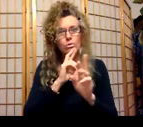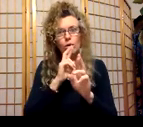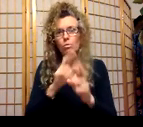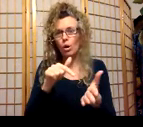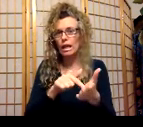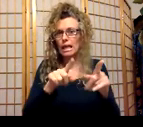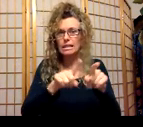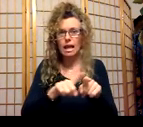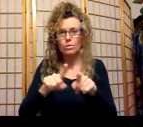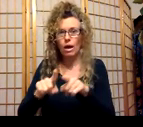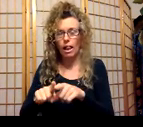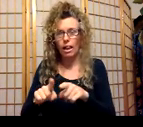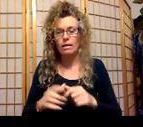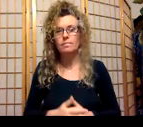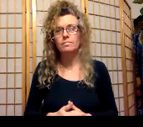well.